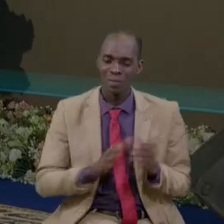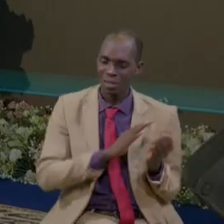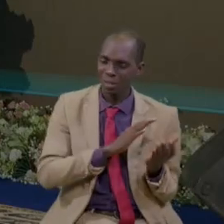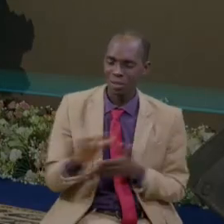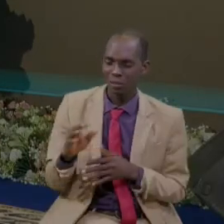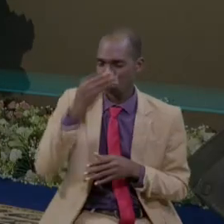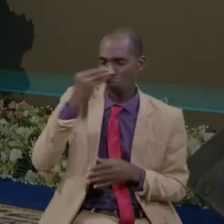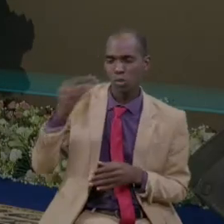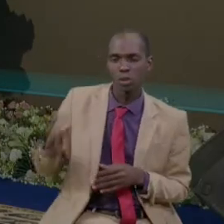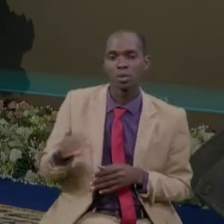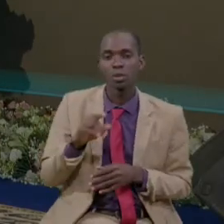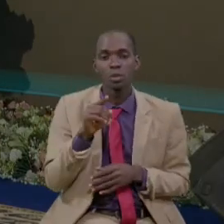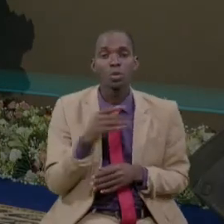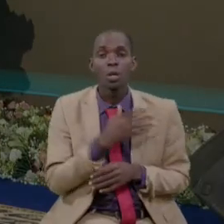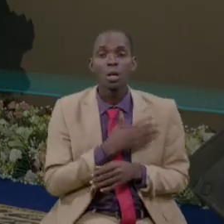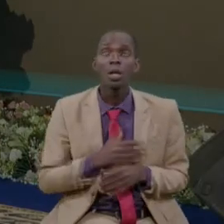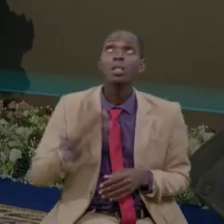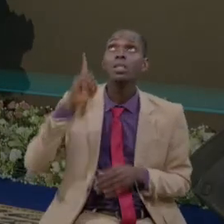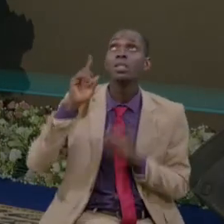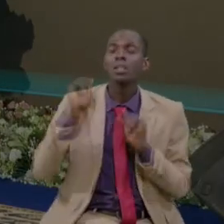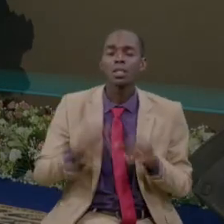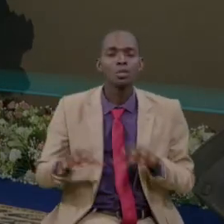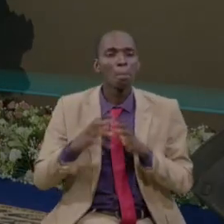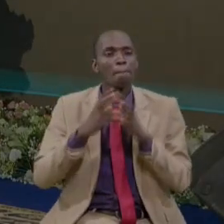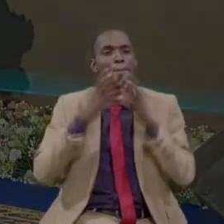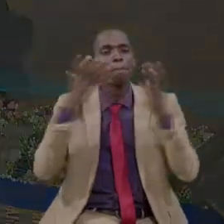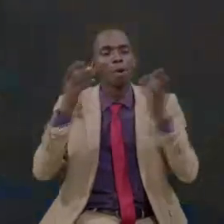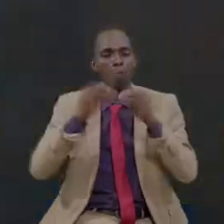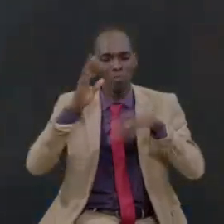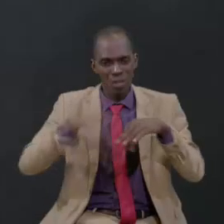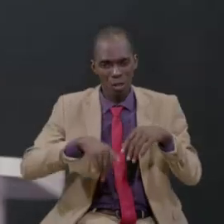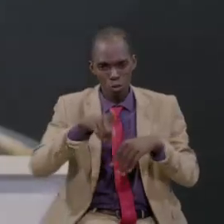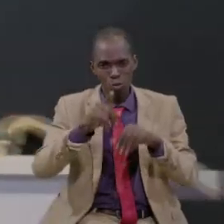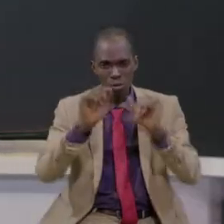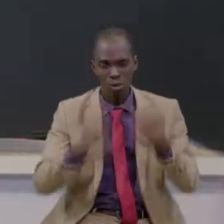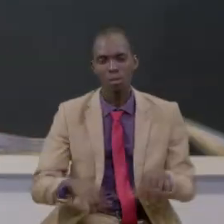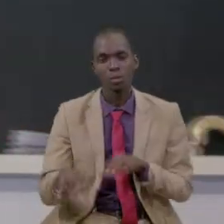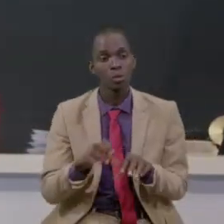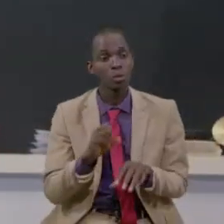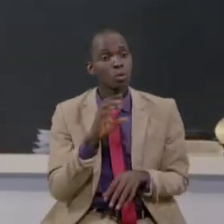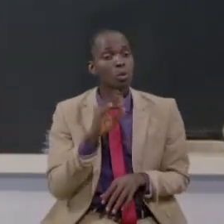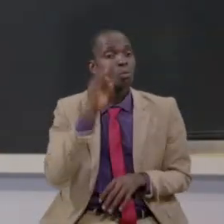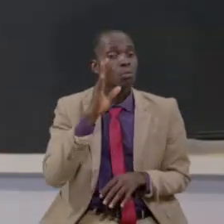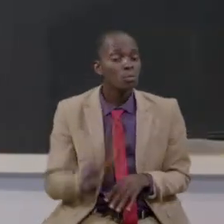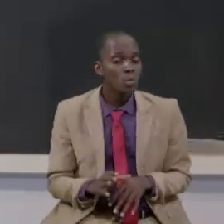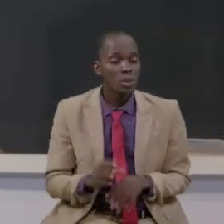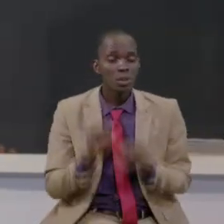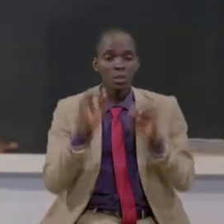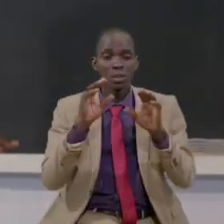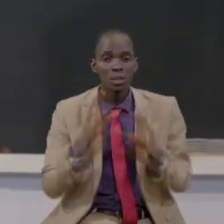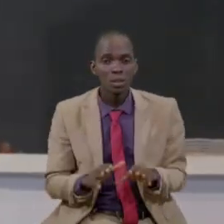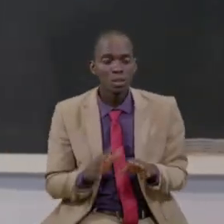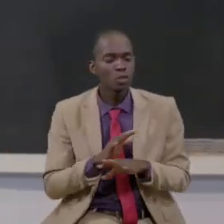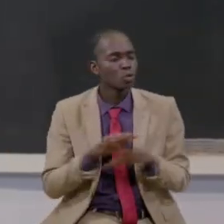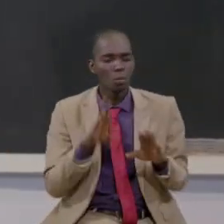do much more than you can do. So, preachers, pastors, ministers, don't be afraid. Say